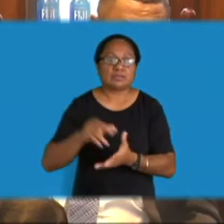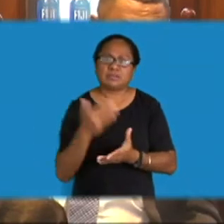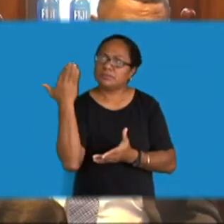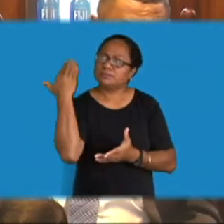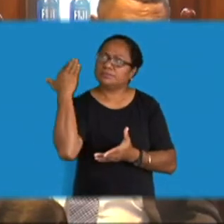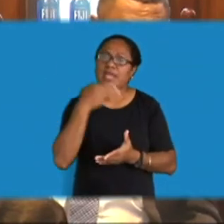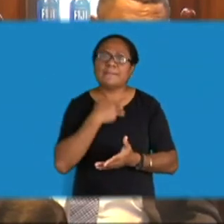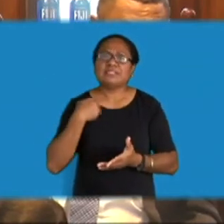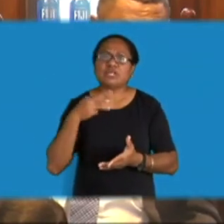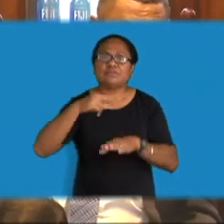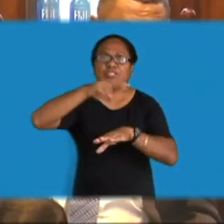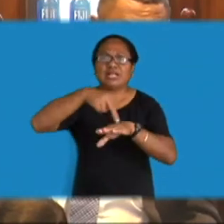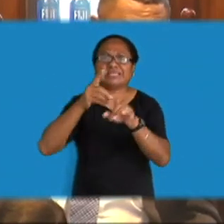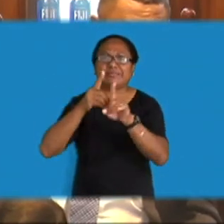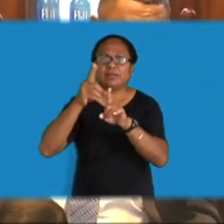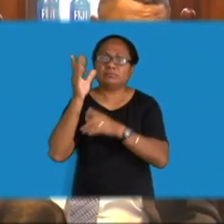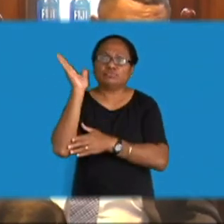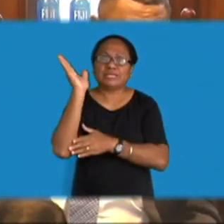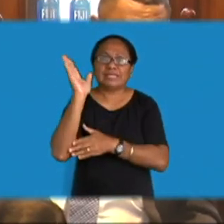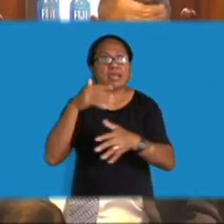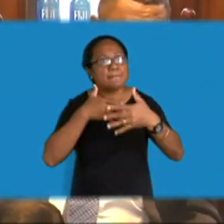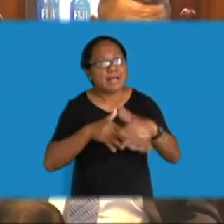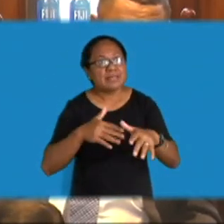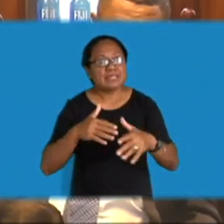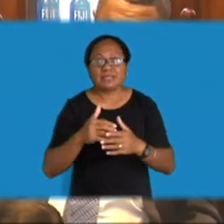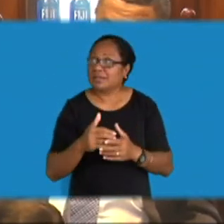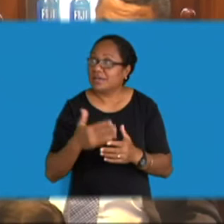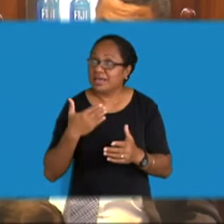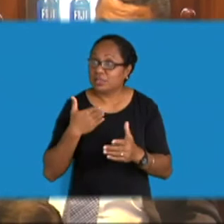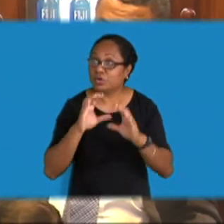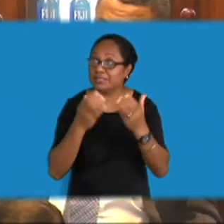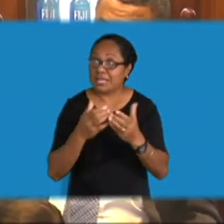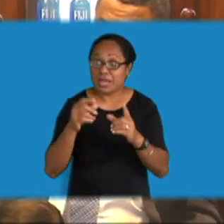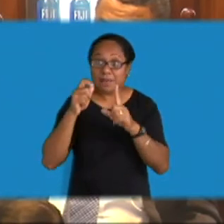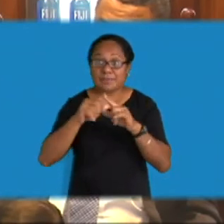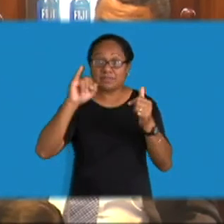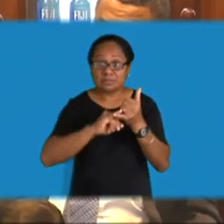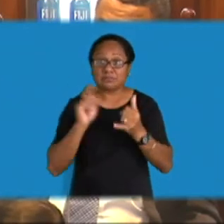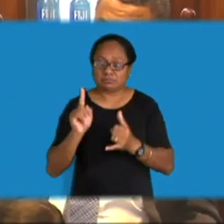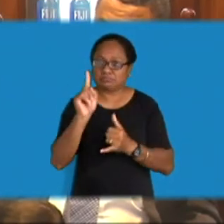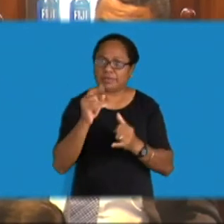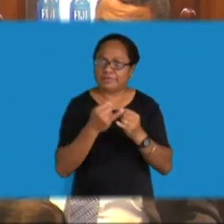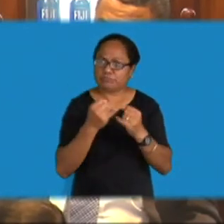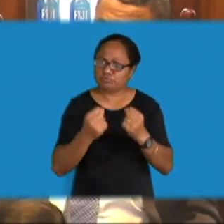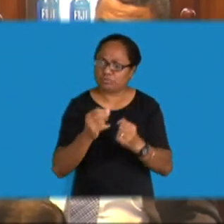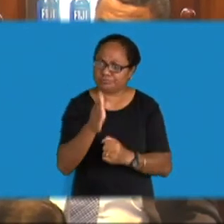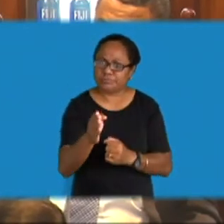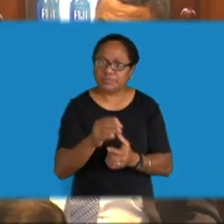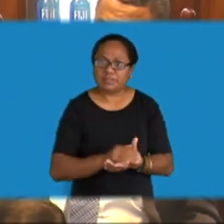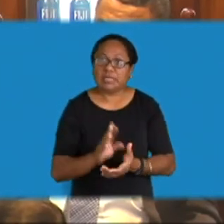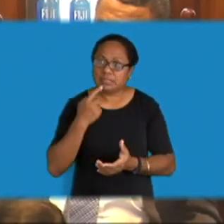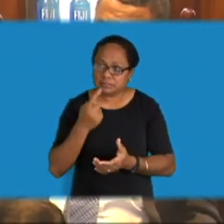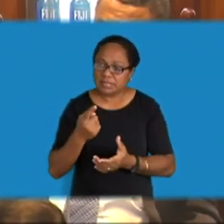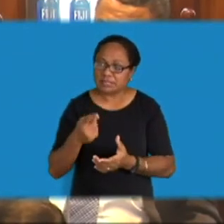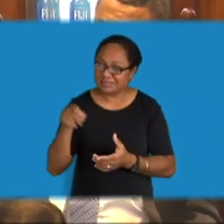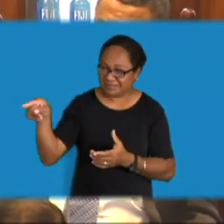had the Ministry of Regional Development present to the Public Accounts Committee, and the Permanent Secretary was admirably very frank in his admission that the exercise was taking